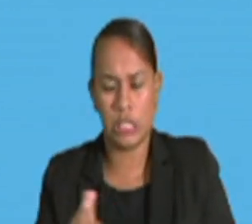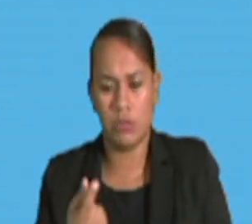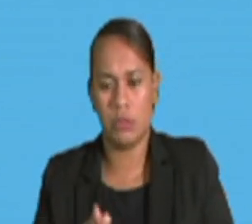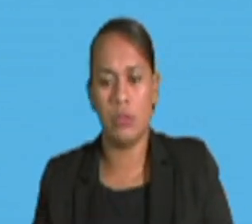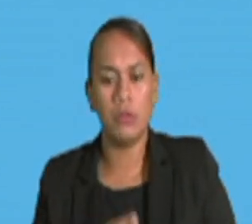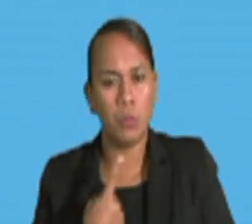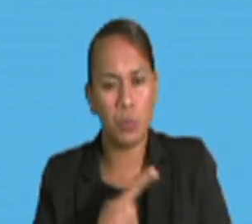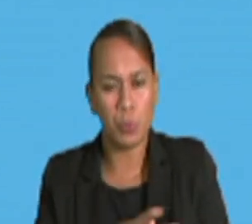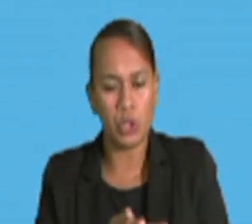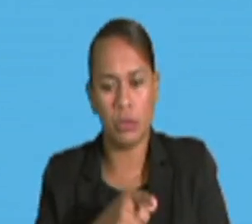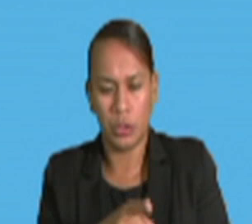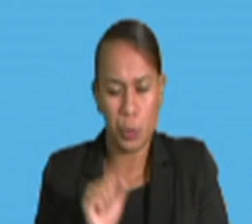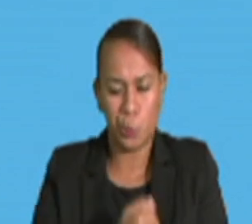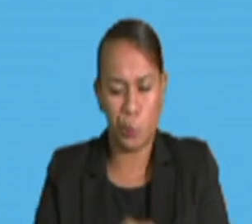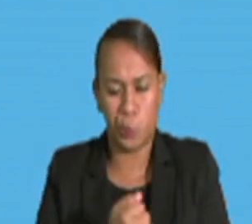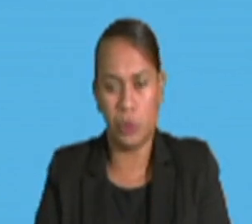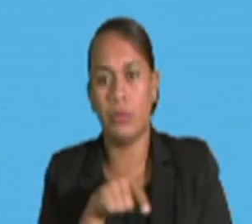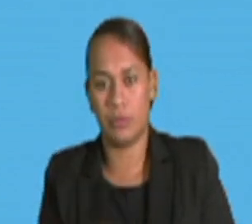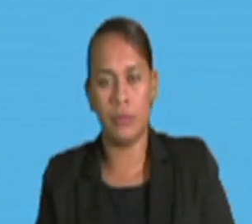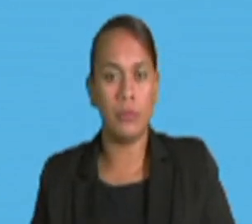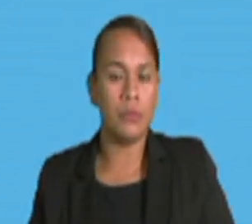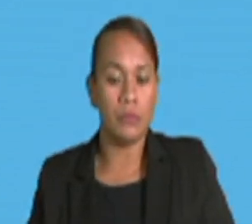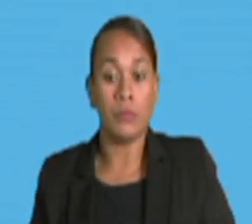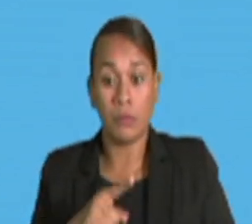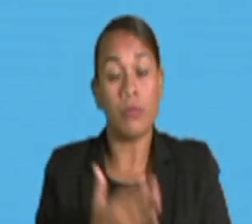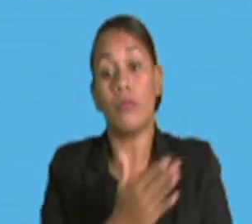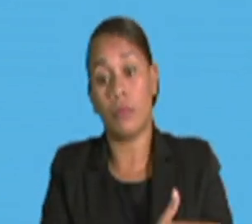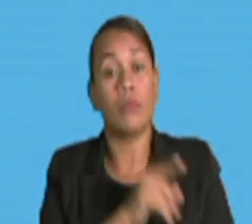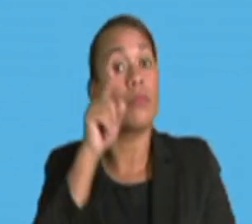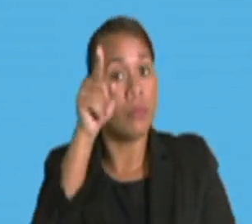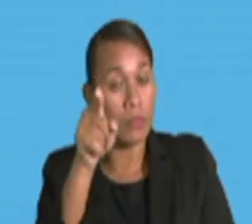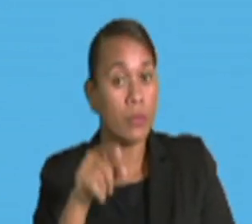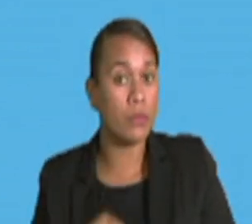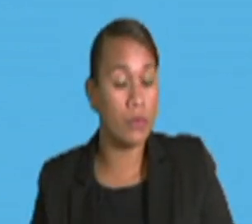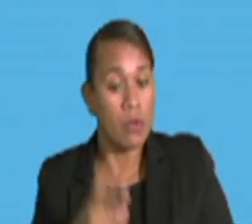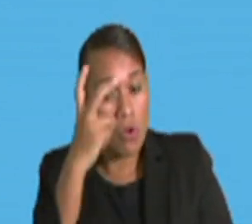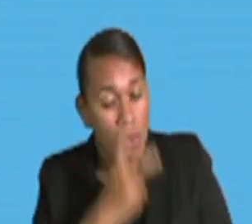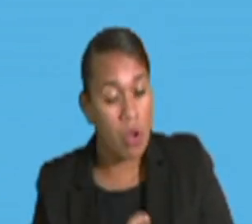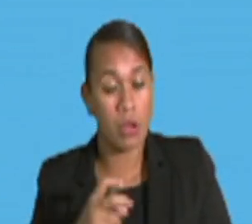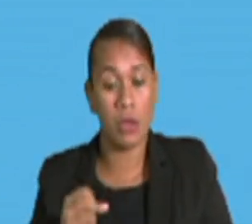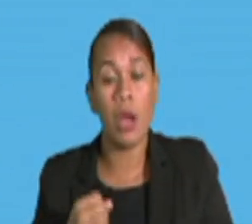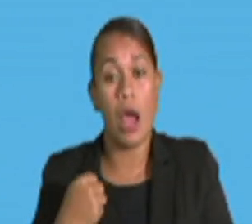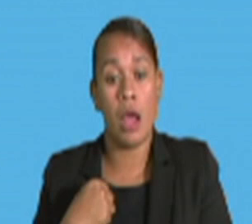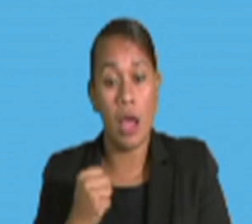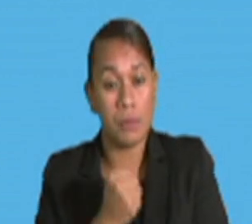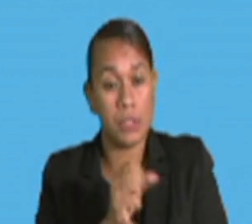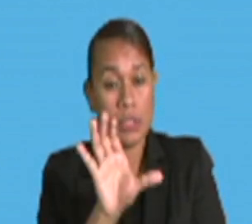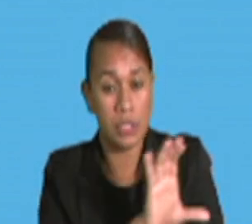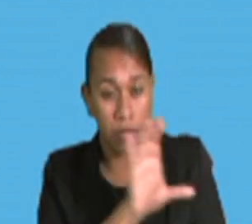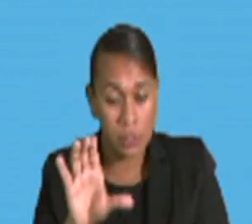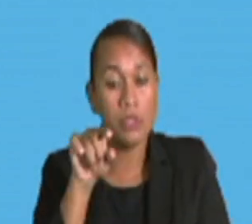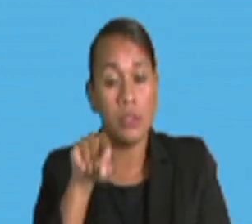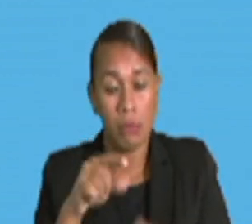Speaker, our previous supplier was producing around 120 traditional passport books a day. However, our